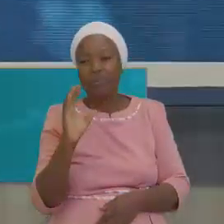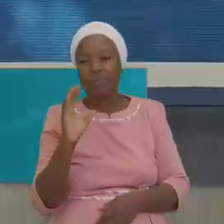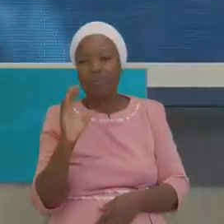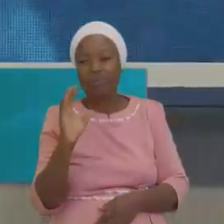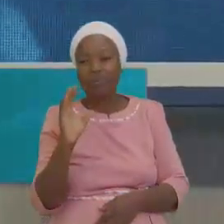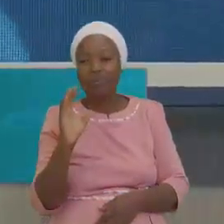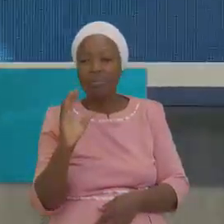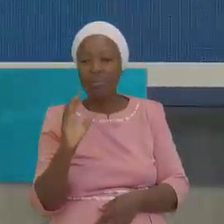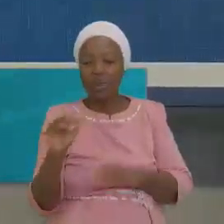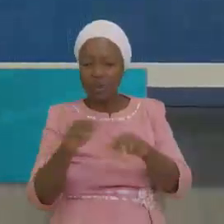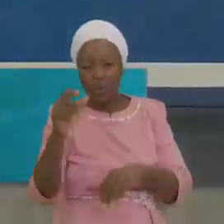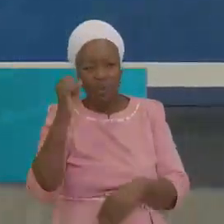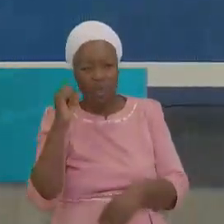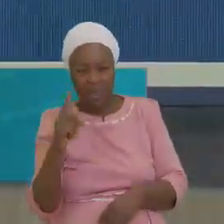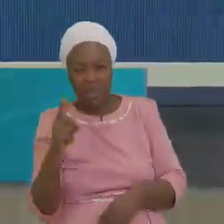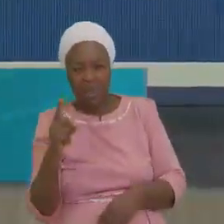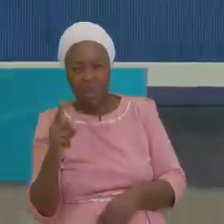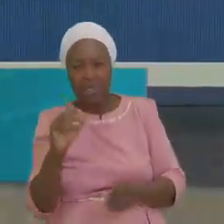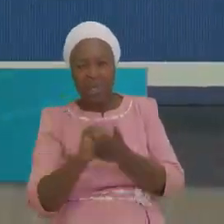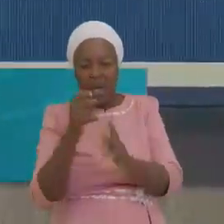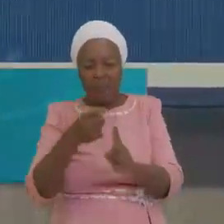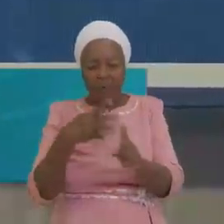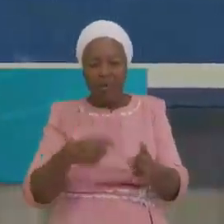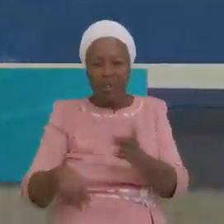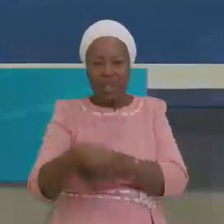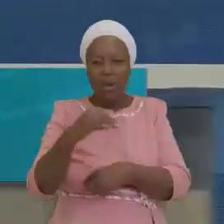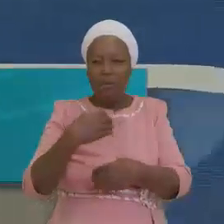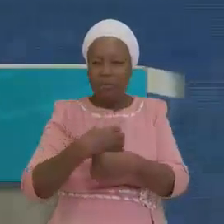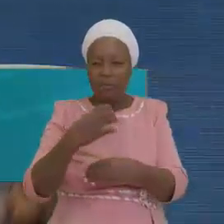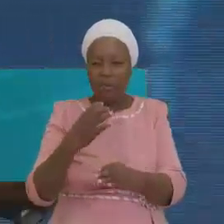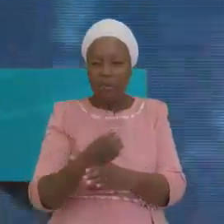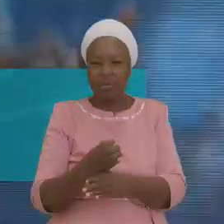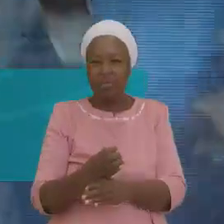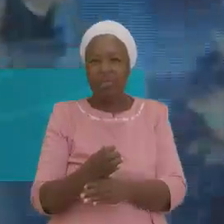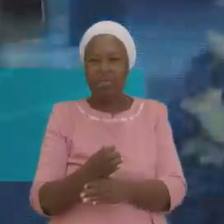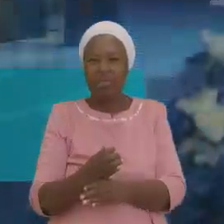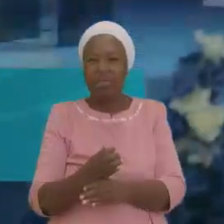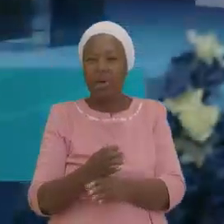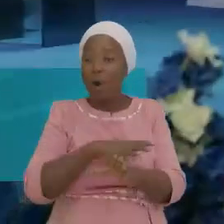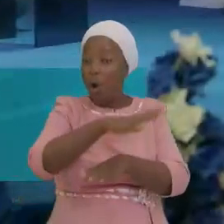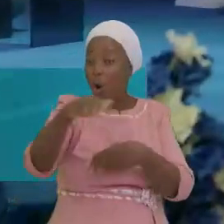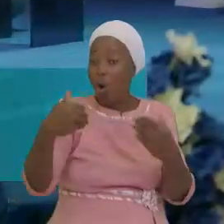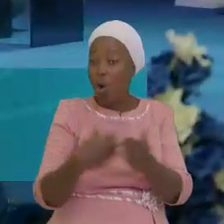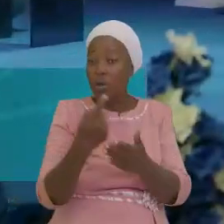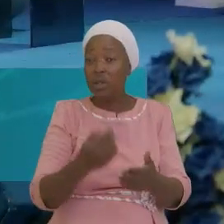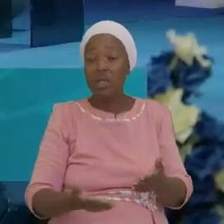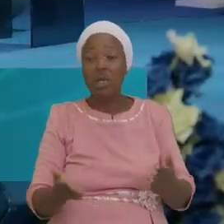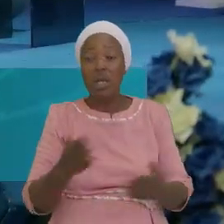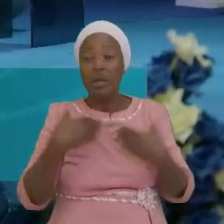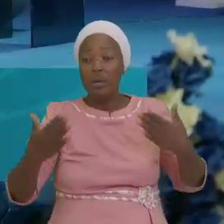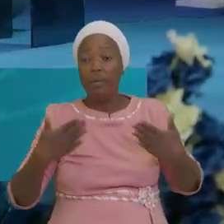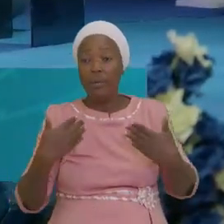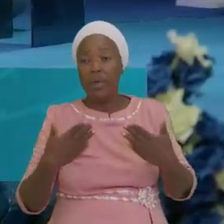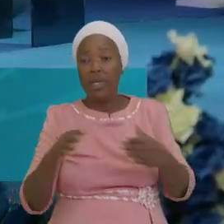Do you understand? From the day of creation, all the air we will ever need